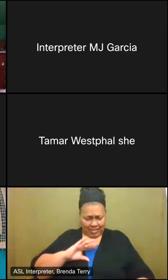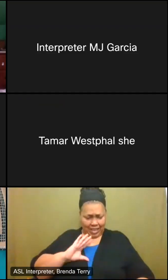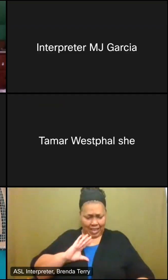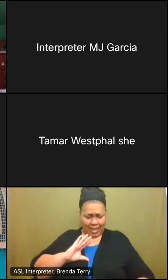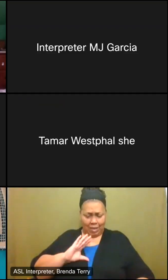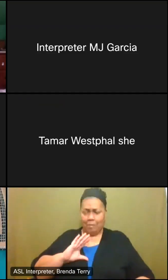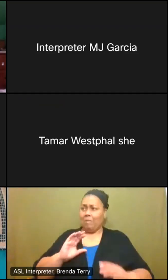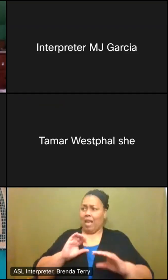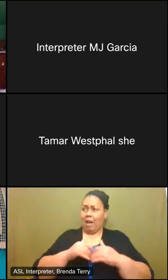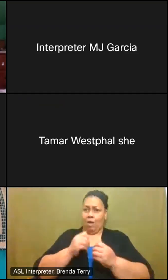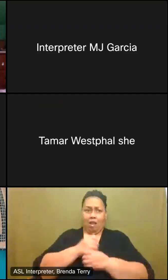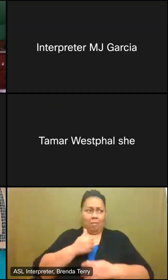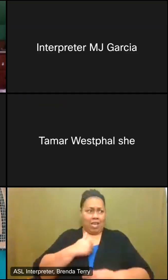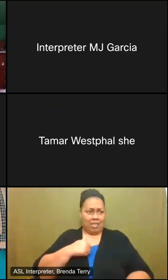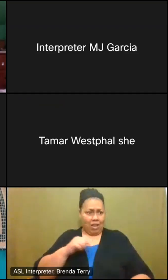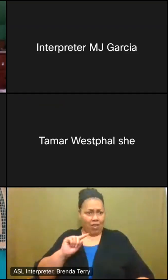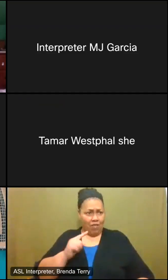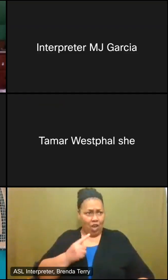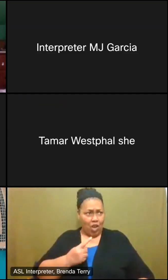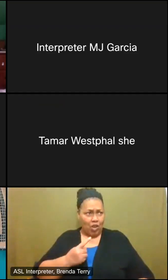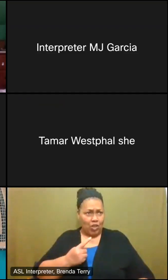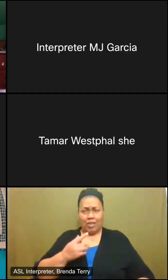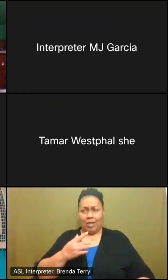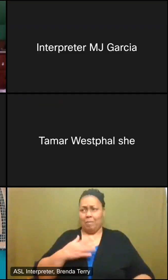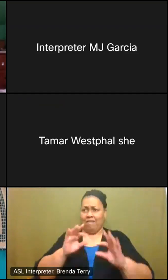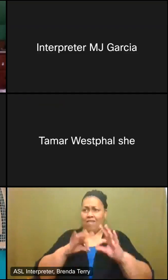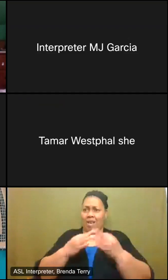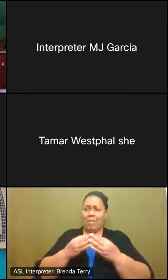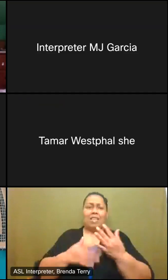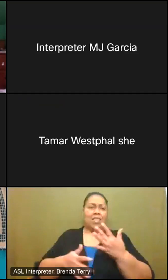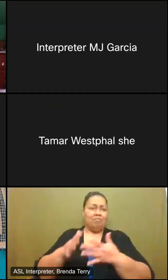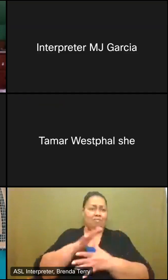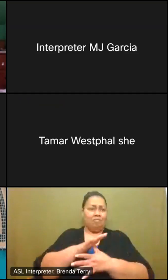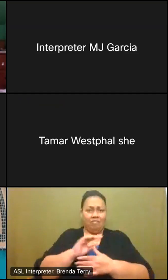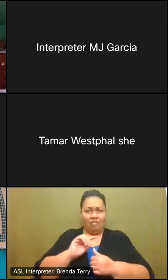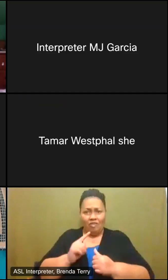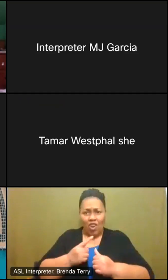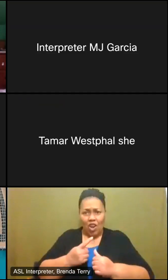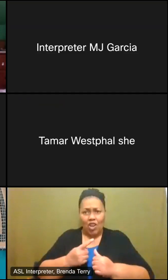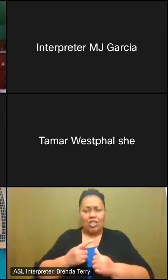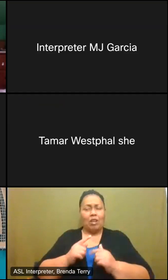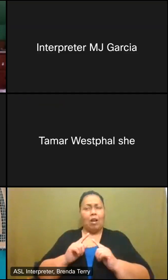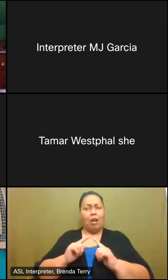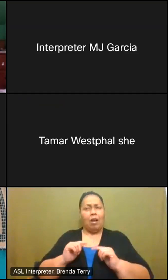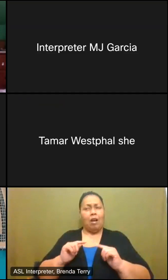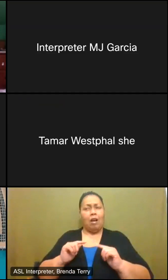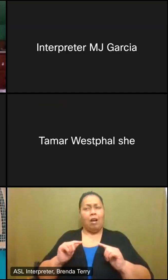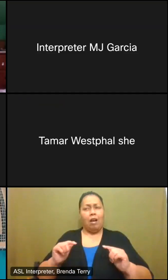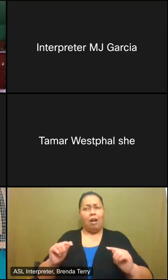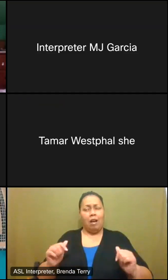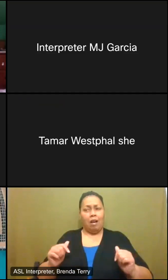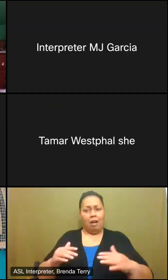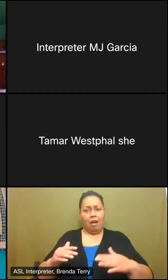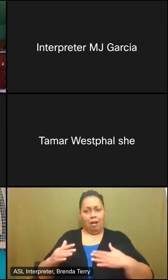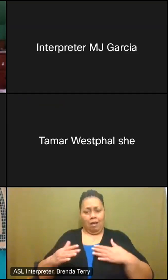myself first, how to put my family first, and all the happiness that I